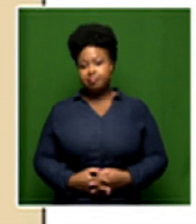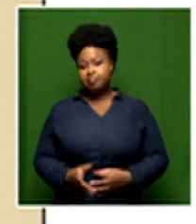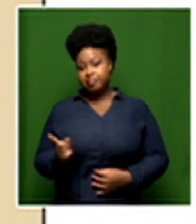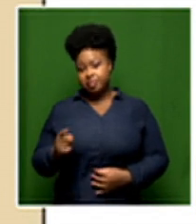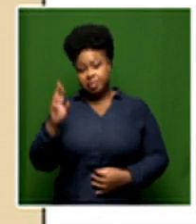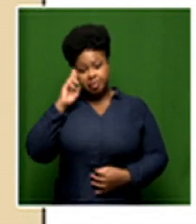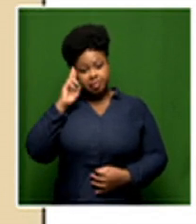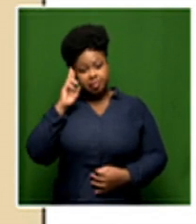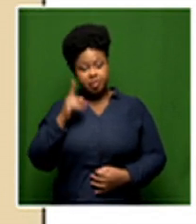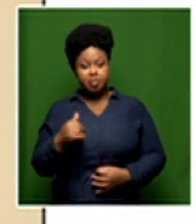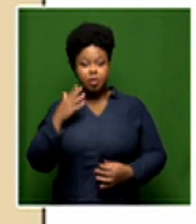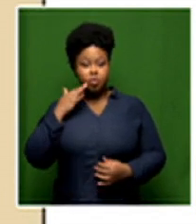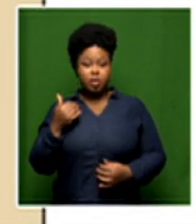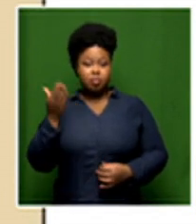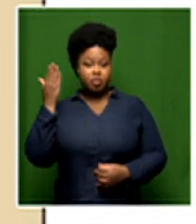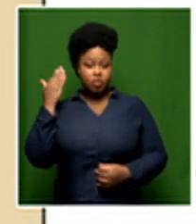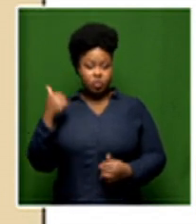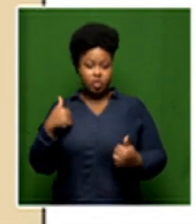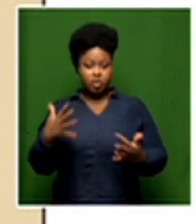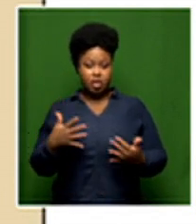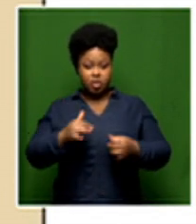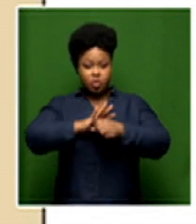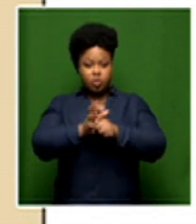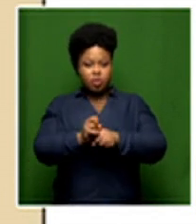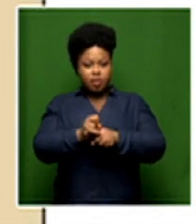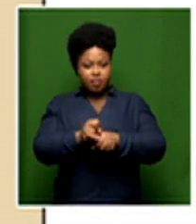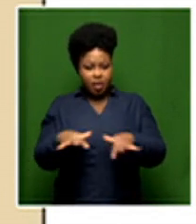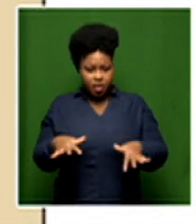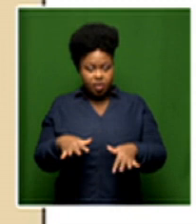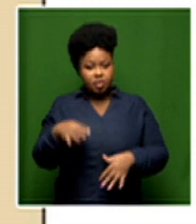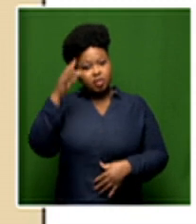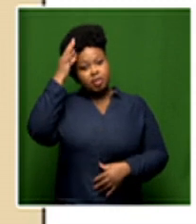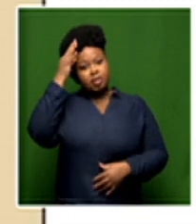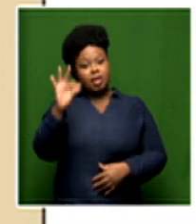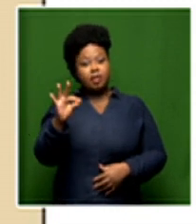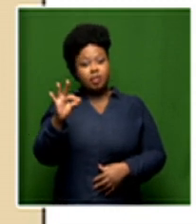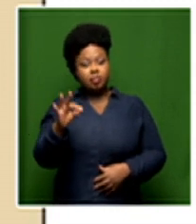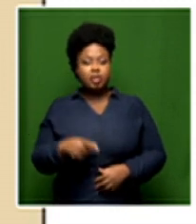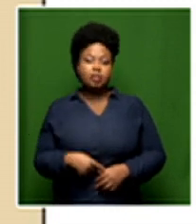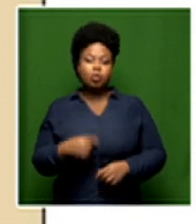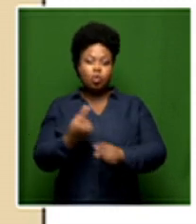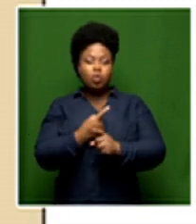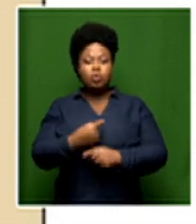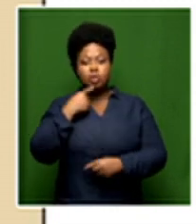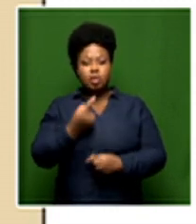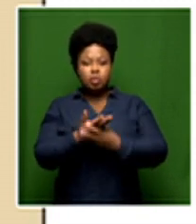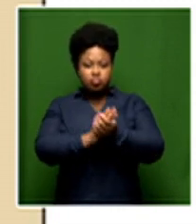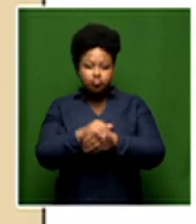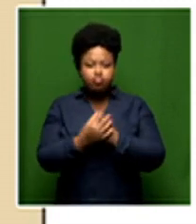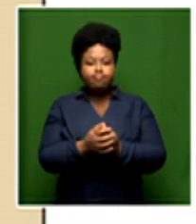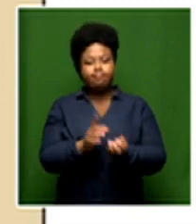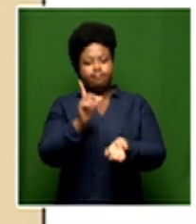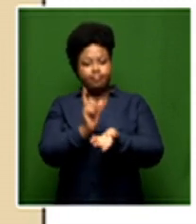Remember, during the early stages of the coronavirus, government used to encourage people to wash hands,